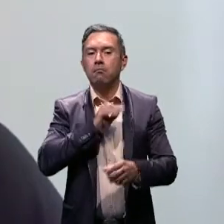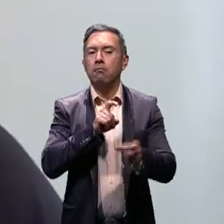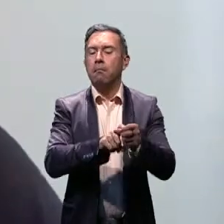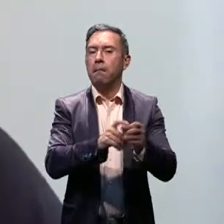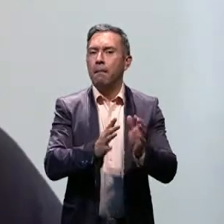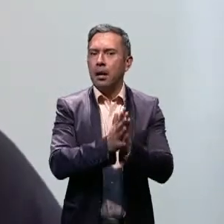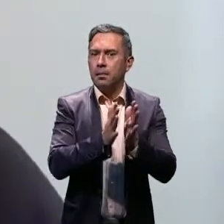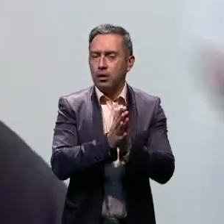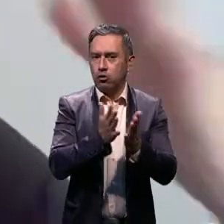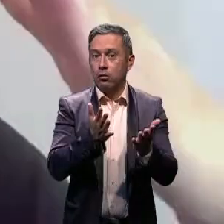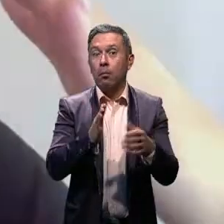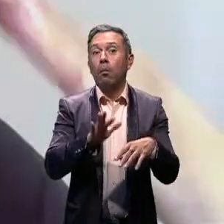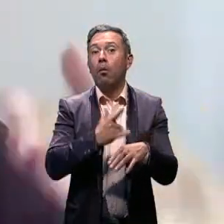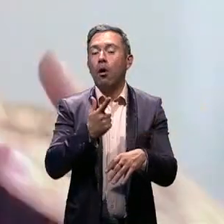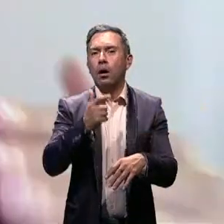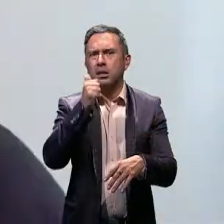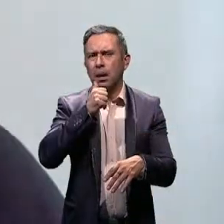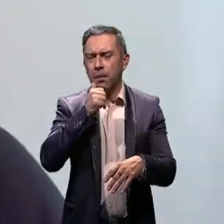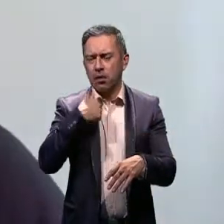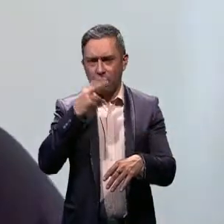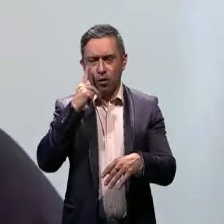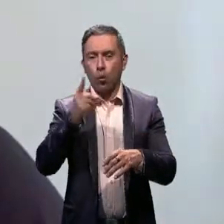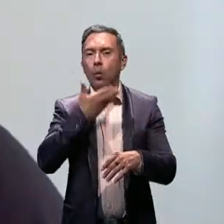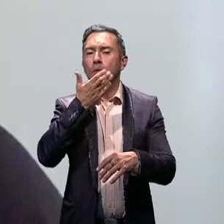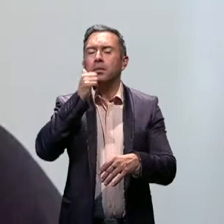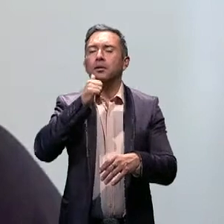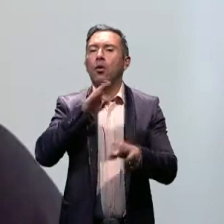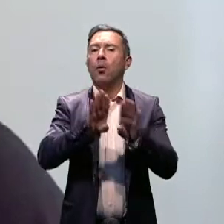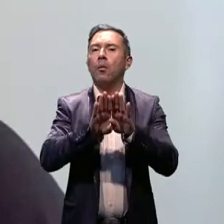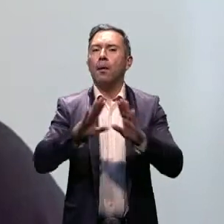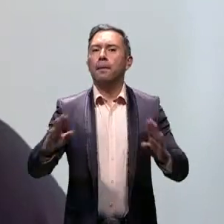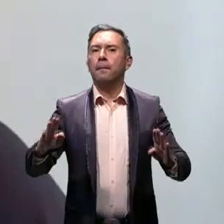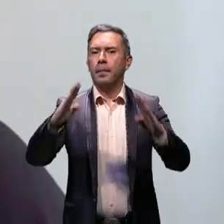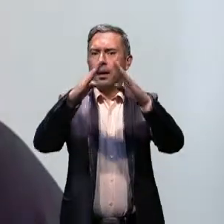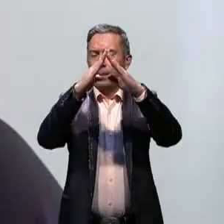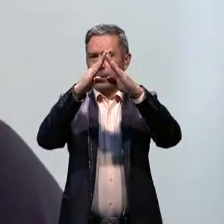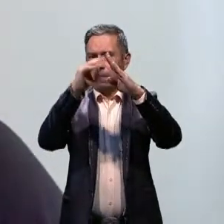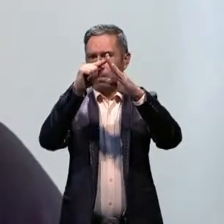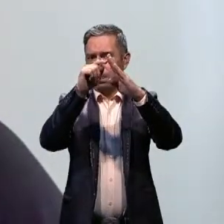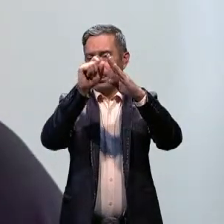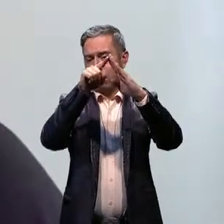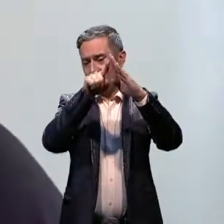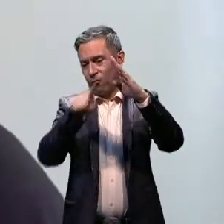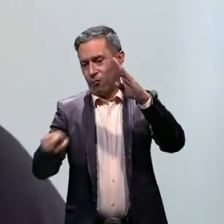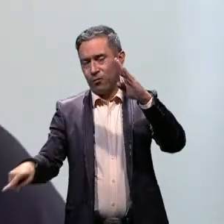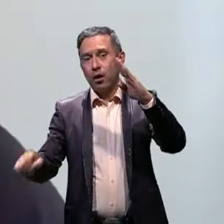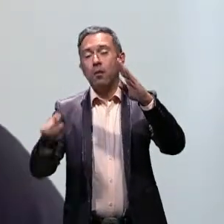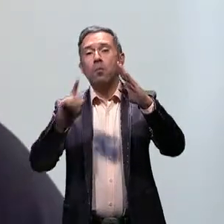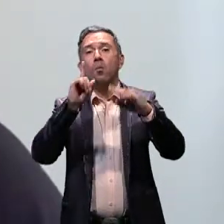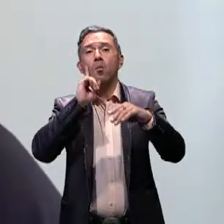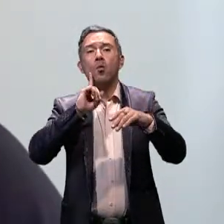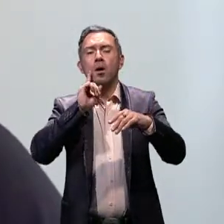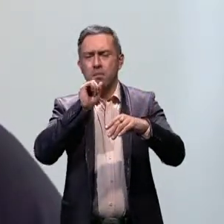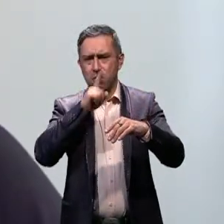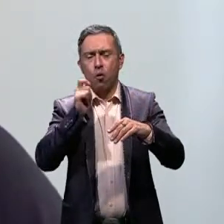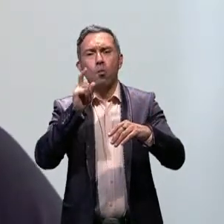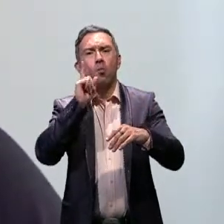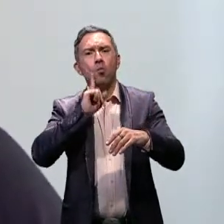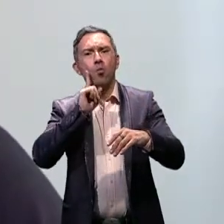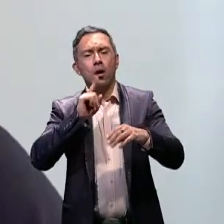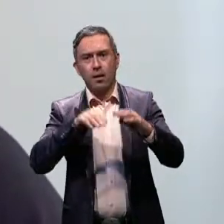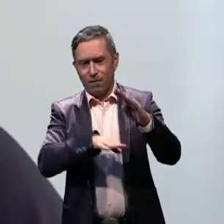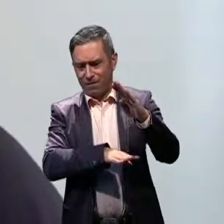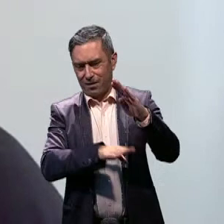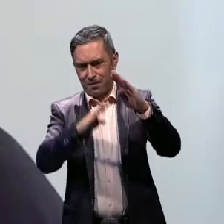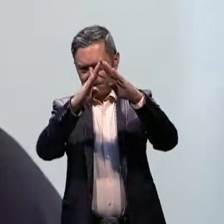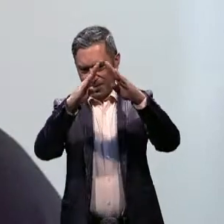women participation, because we always see that it's like a pyramid. And during the pandemic, we saw the same.